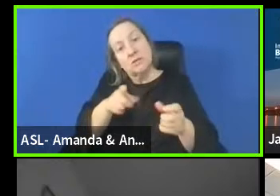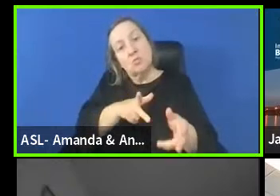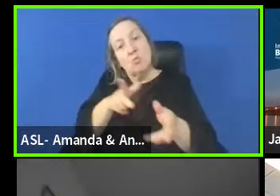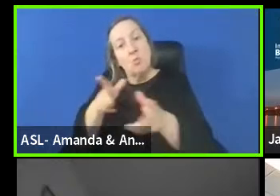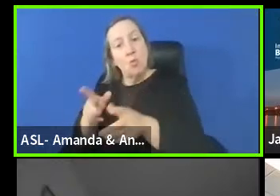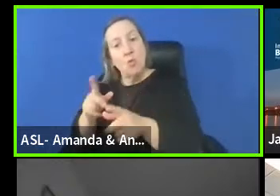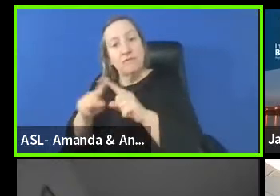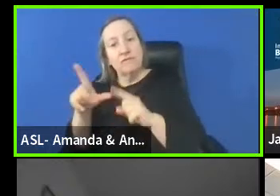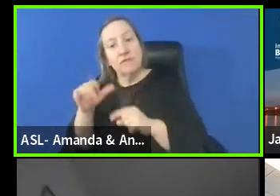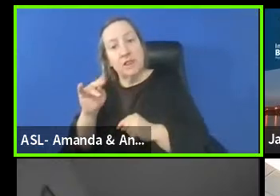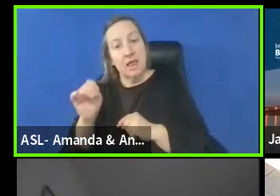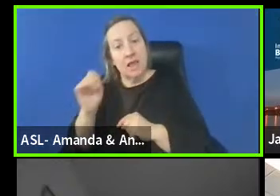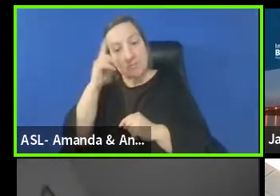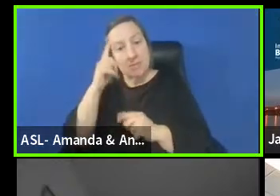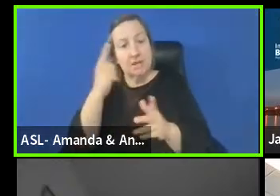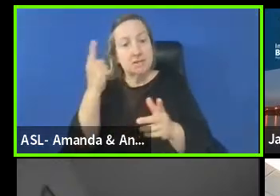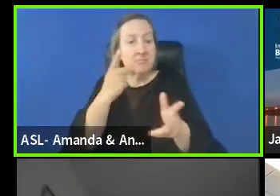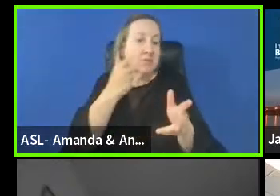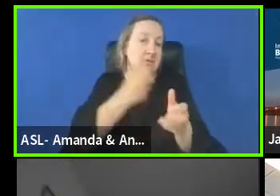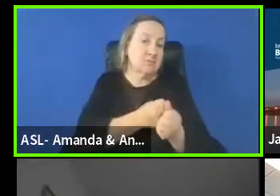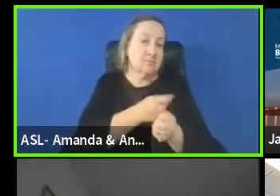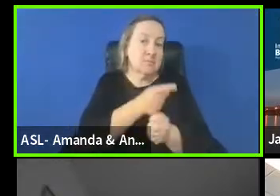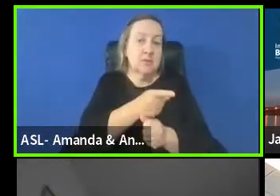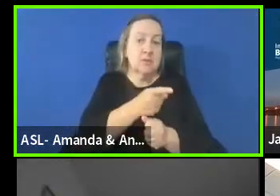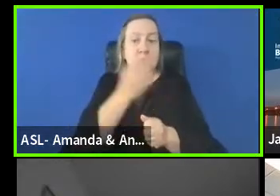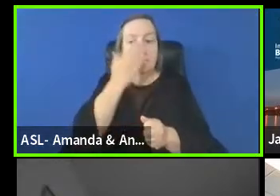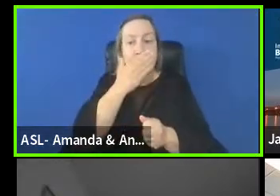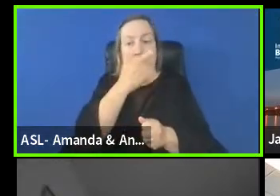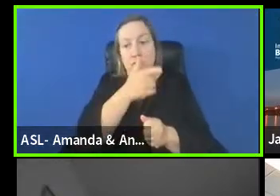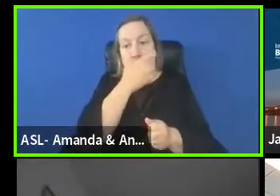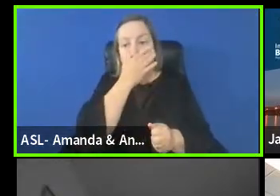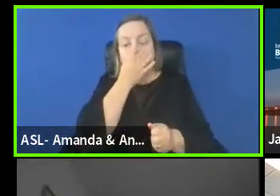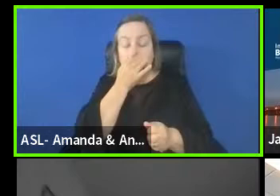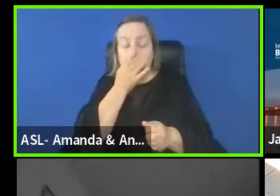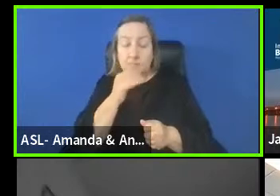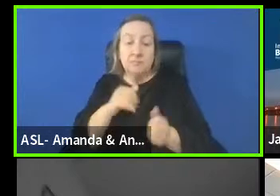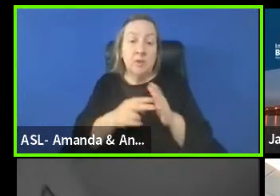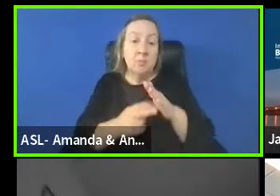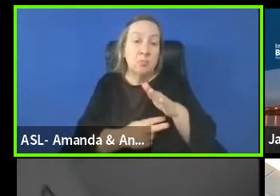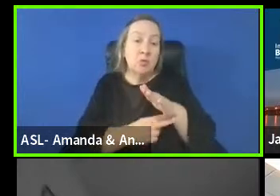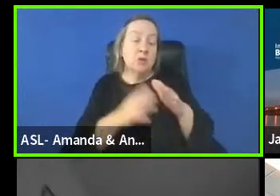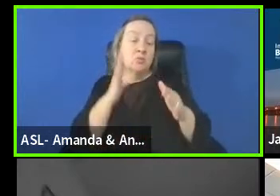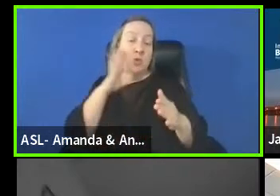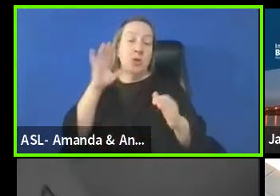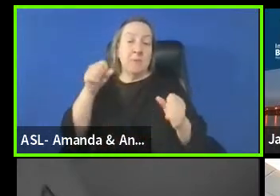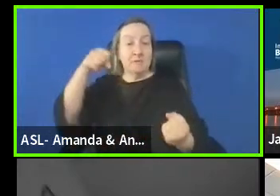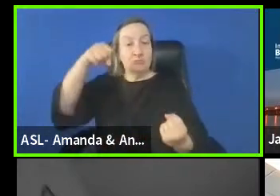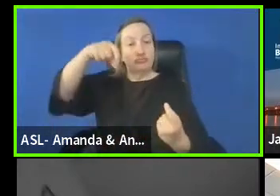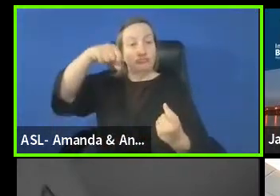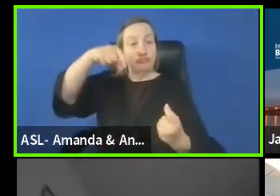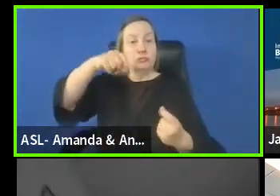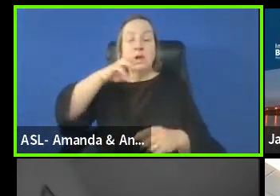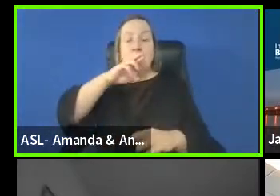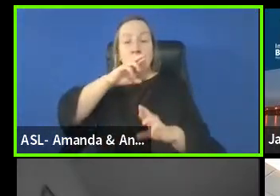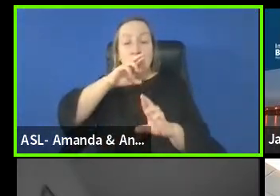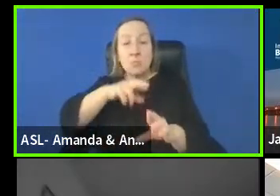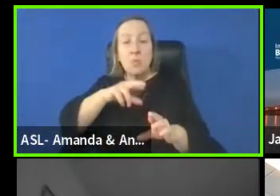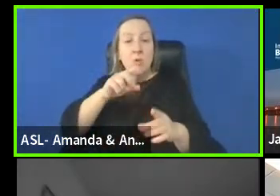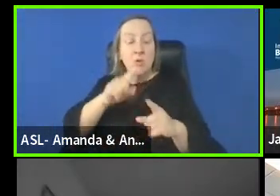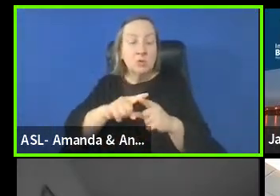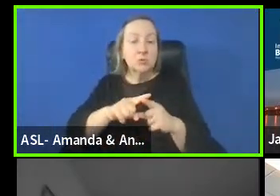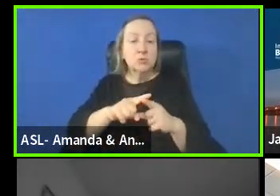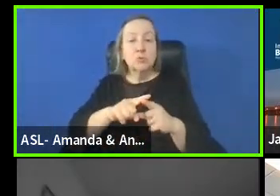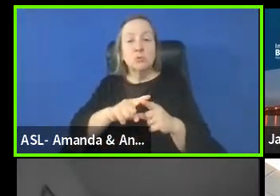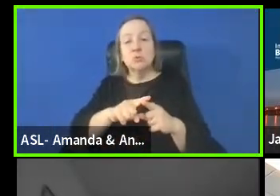different lane because there's an incident in front of you. The bridge will be able to report to